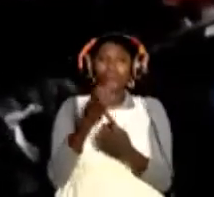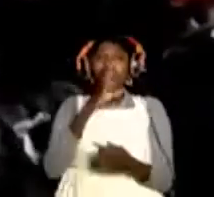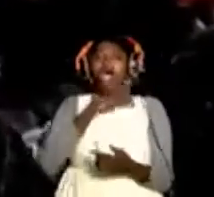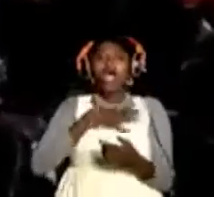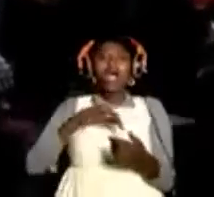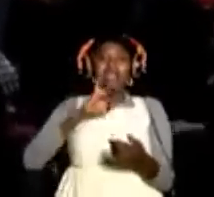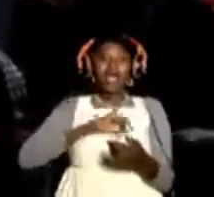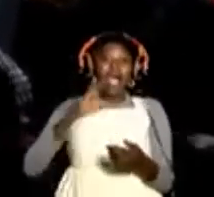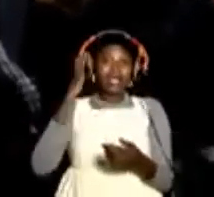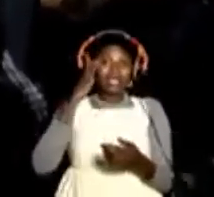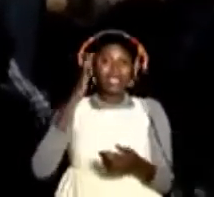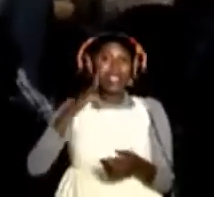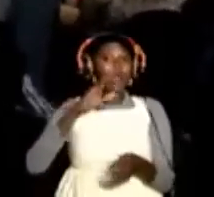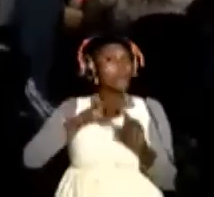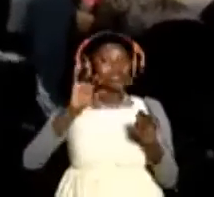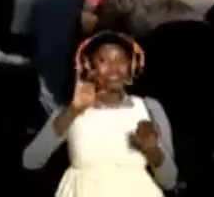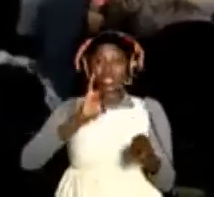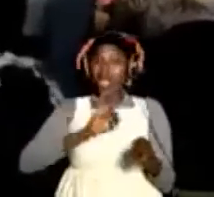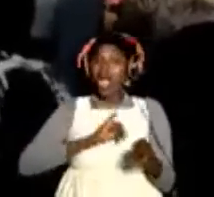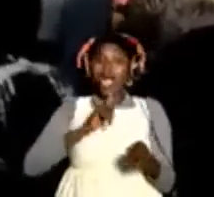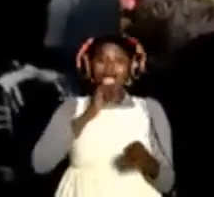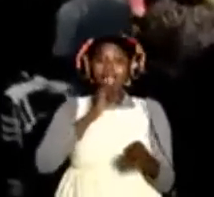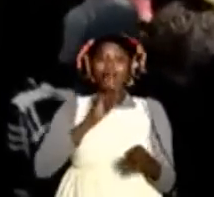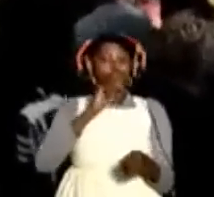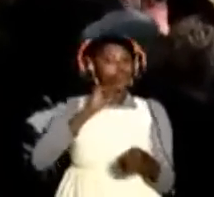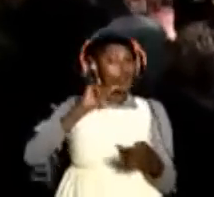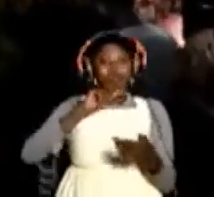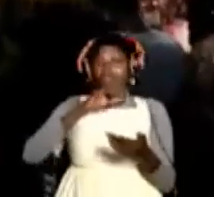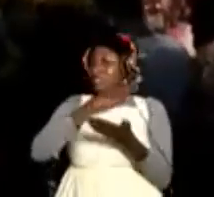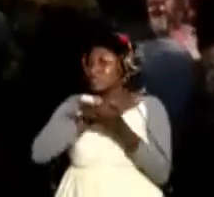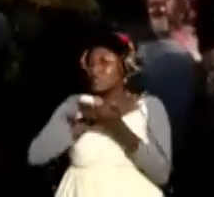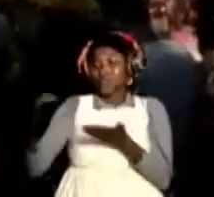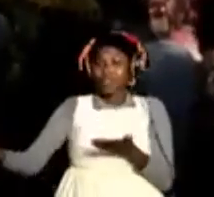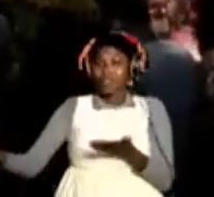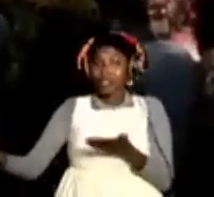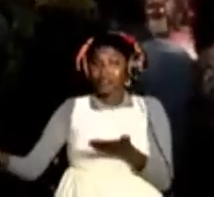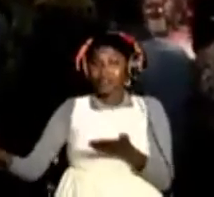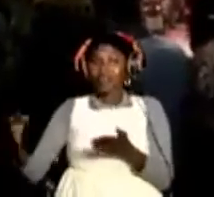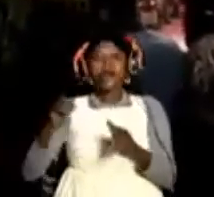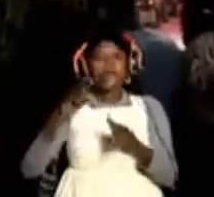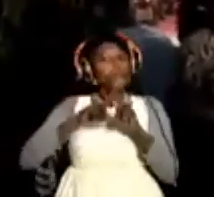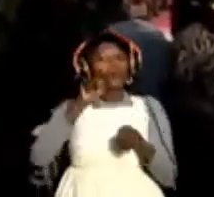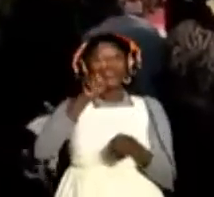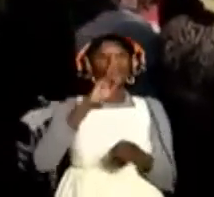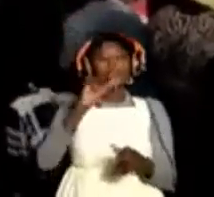I hear you saying, but I've not gone back. But you are not going forward.